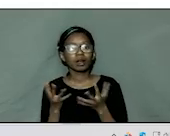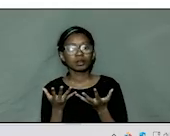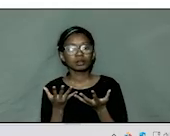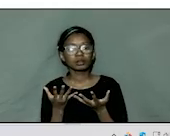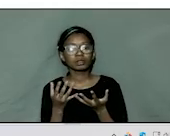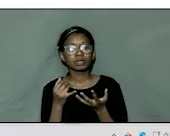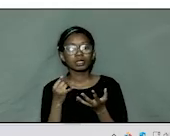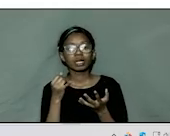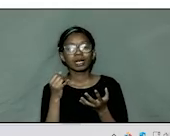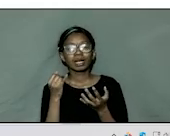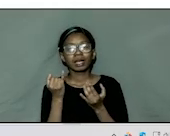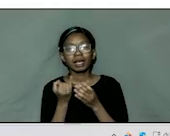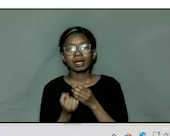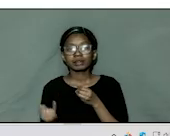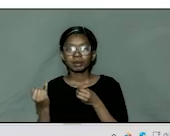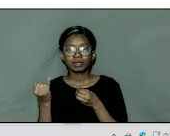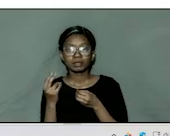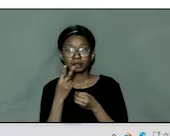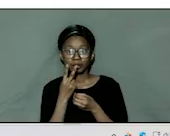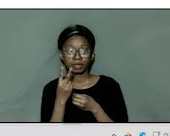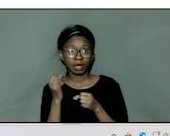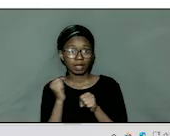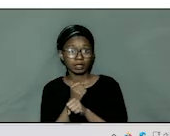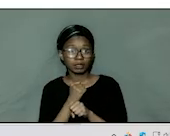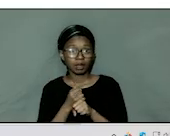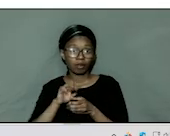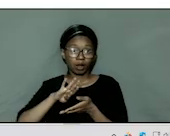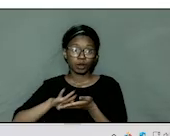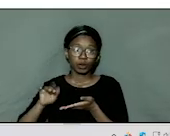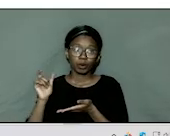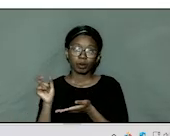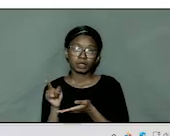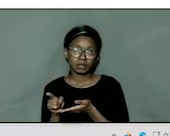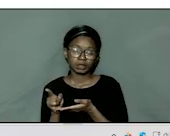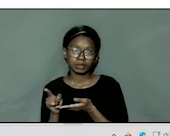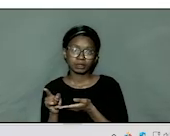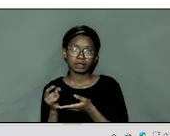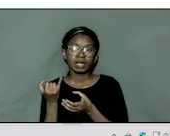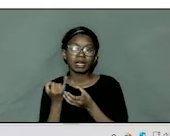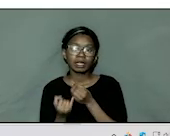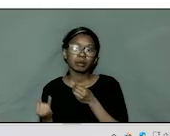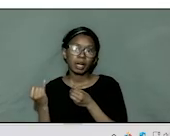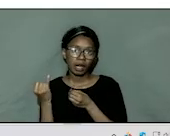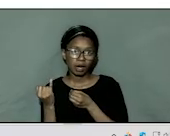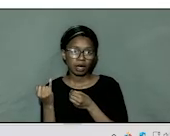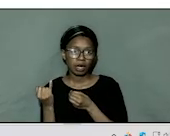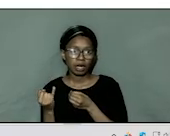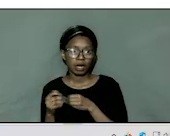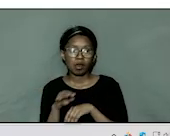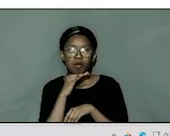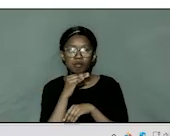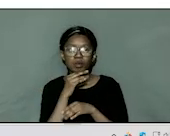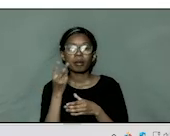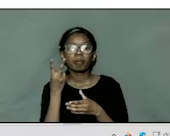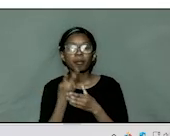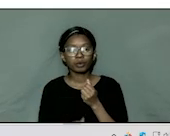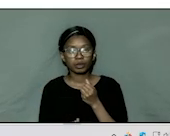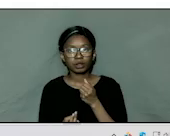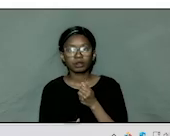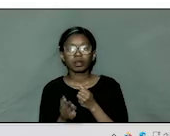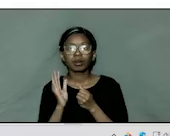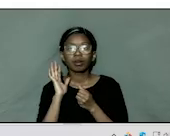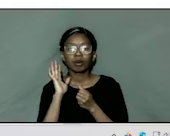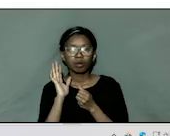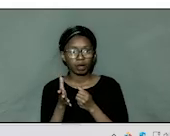Independently. You see, they never leave out this word, ne? Independently. So both of them will